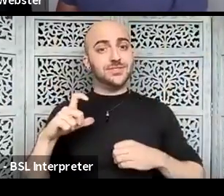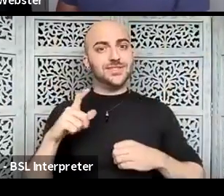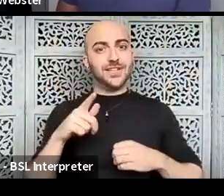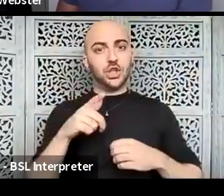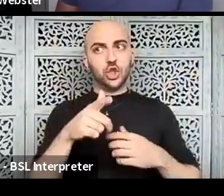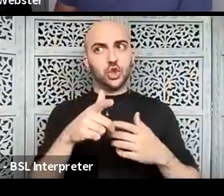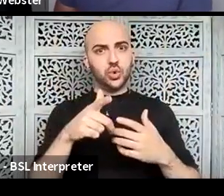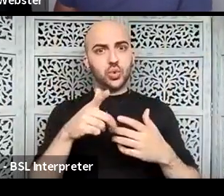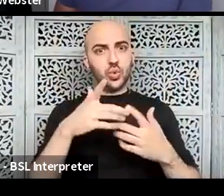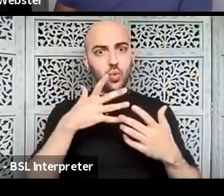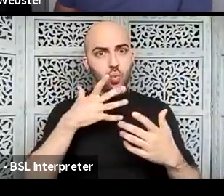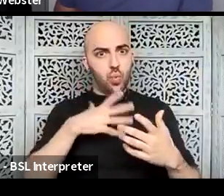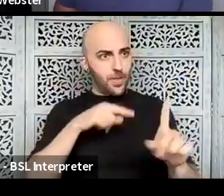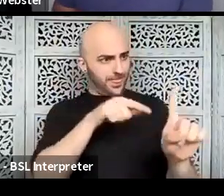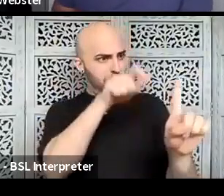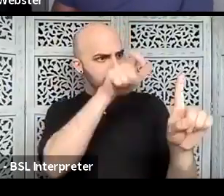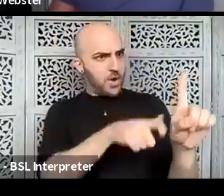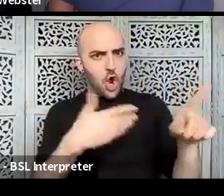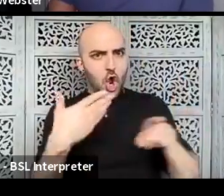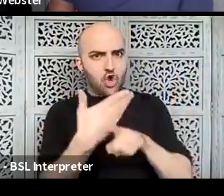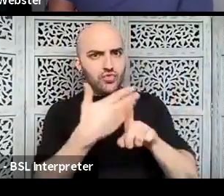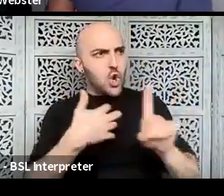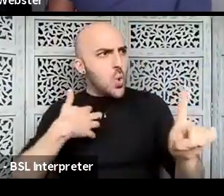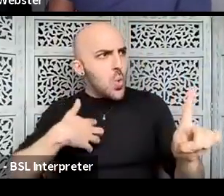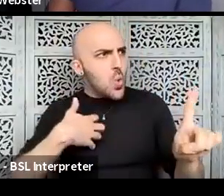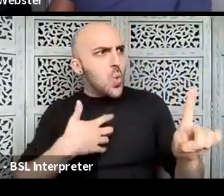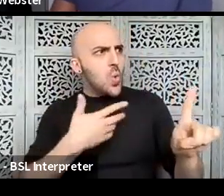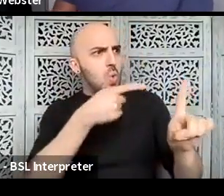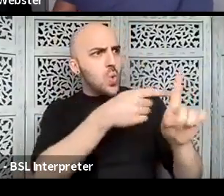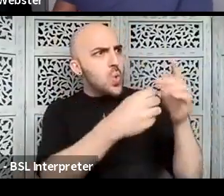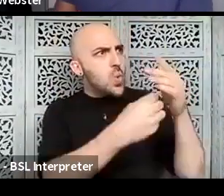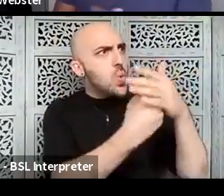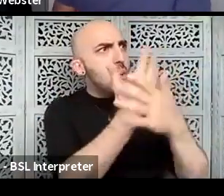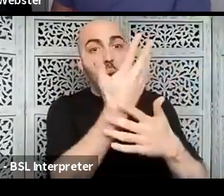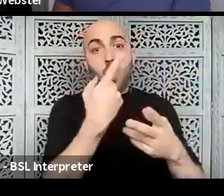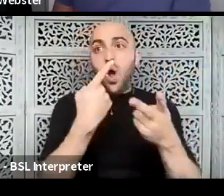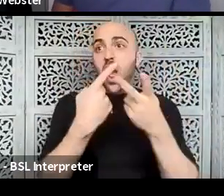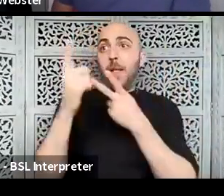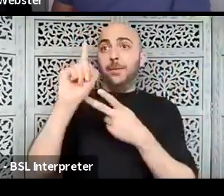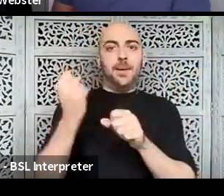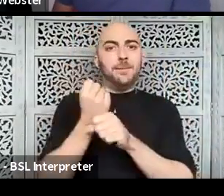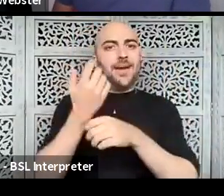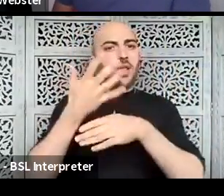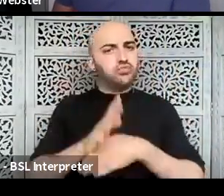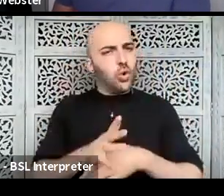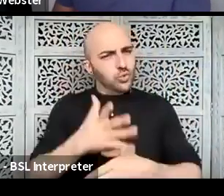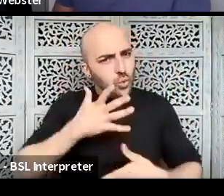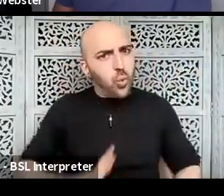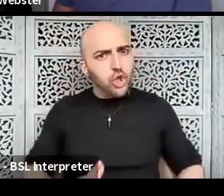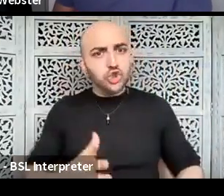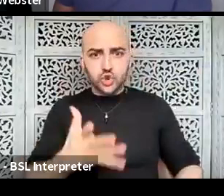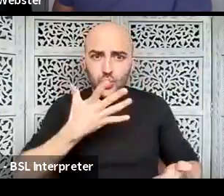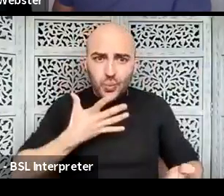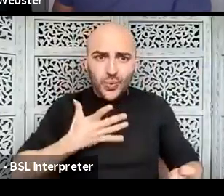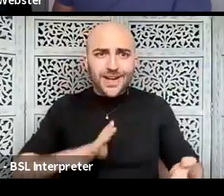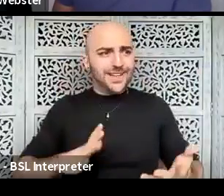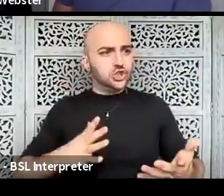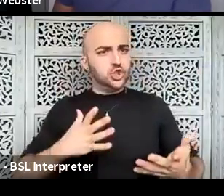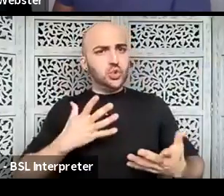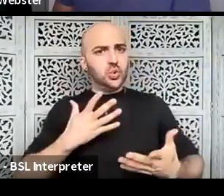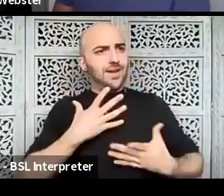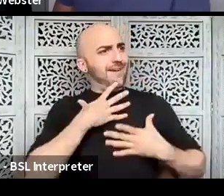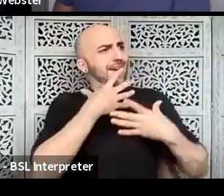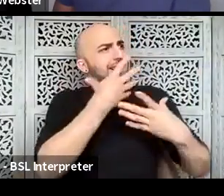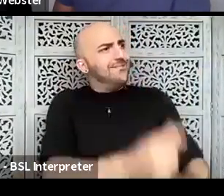interest in that person's career, or the thousands of other people who are making programs for you, because essentially you want to invest in that. You want to invest in